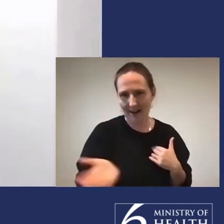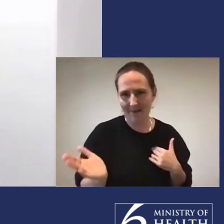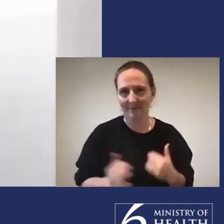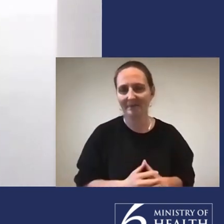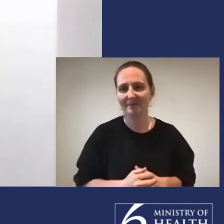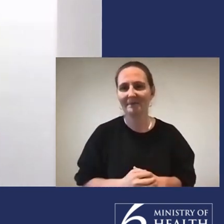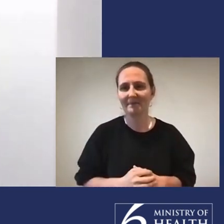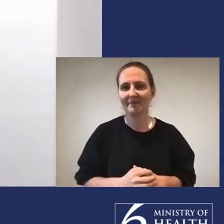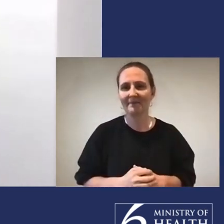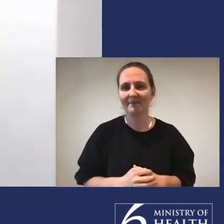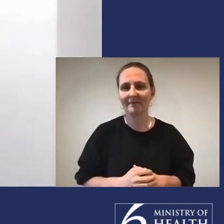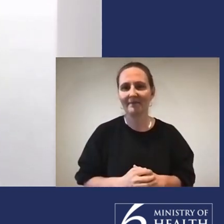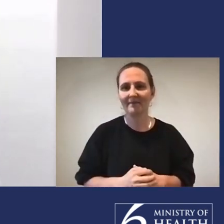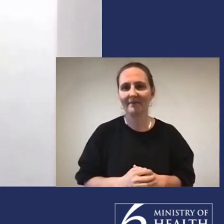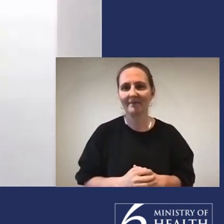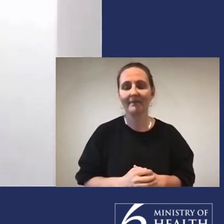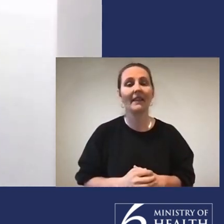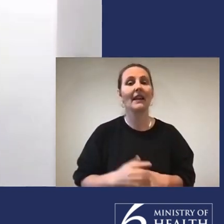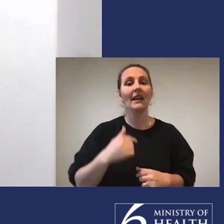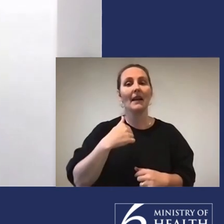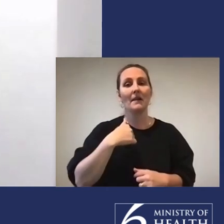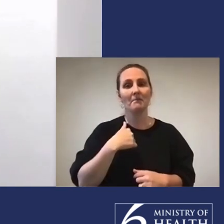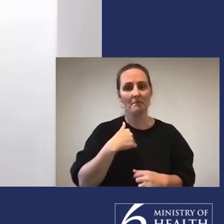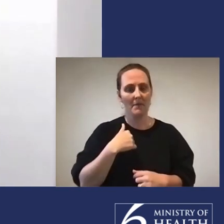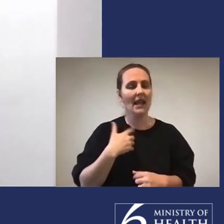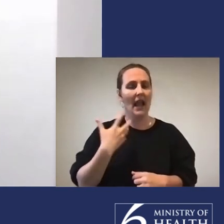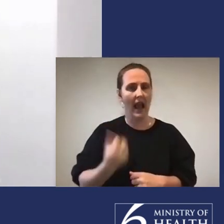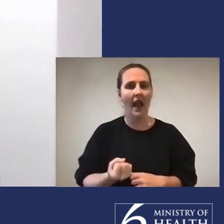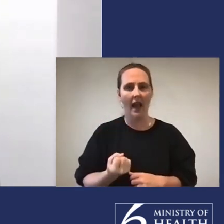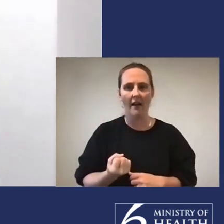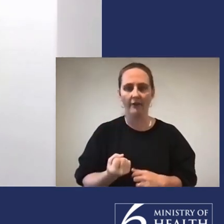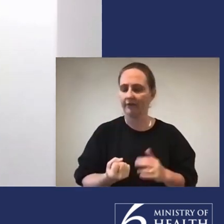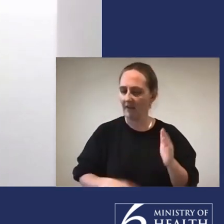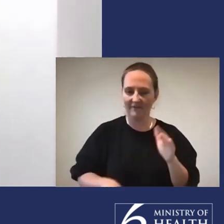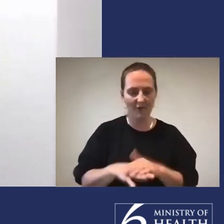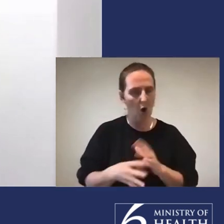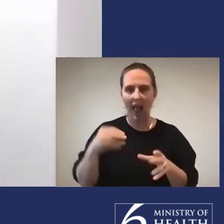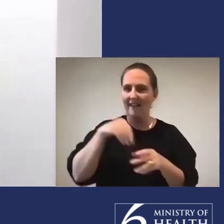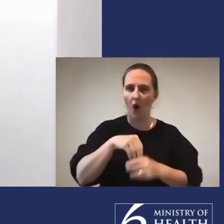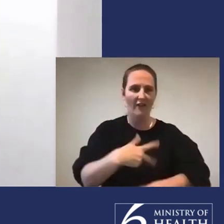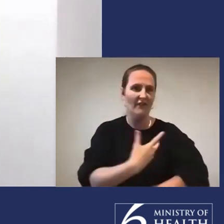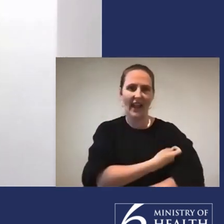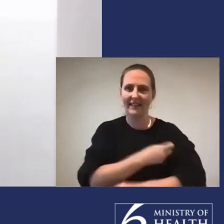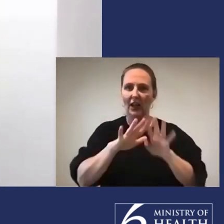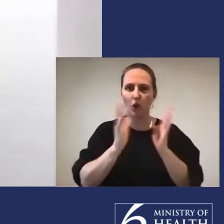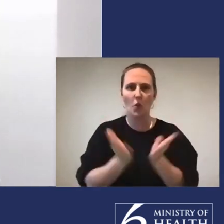me, I've been immersed in vaccination and immunisation world probably for the last